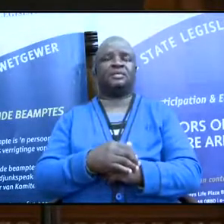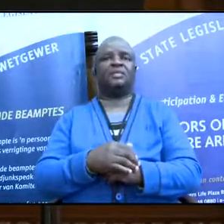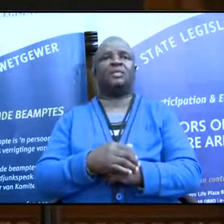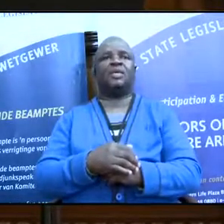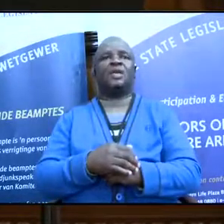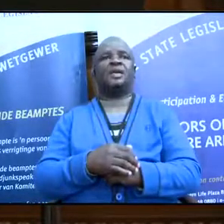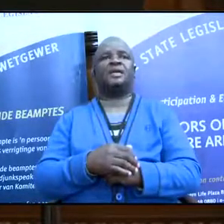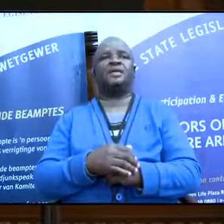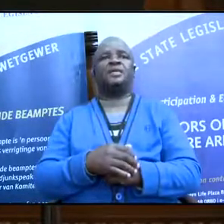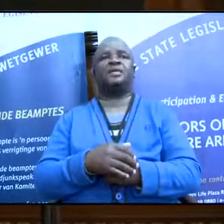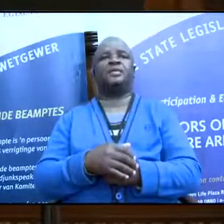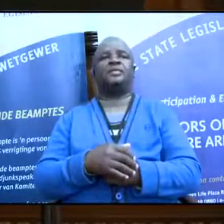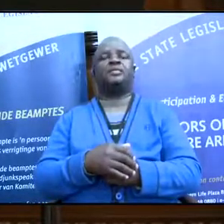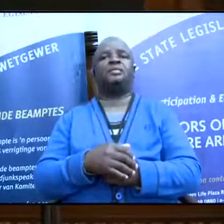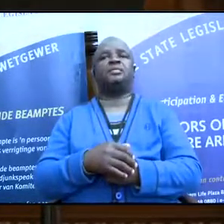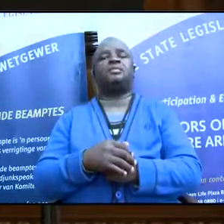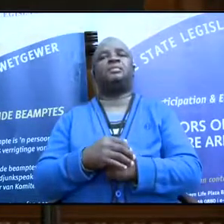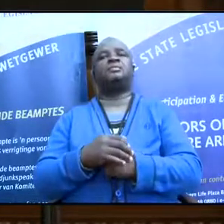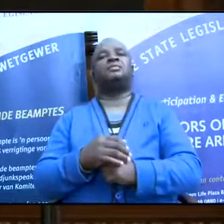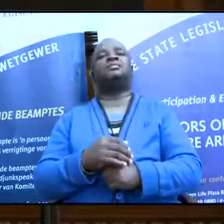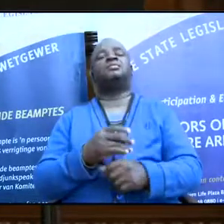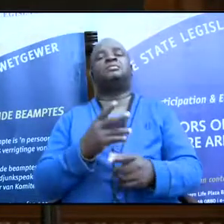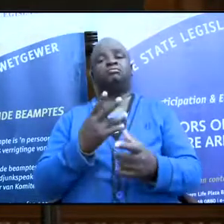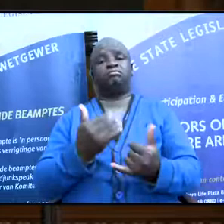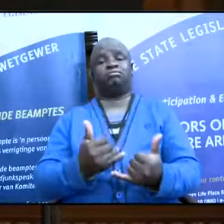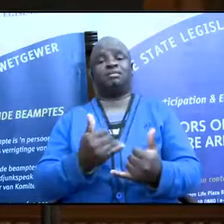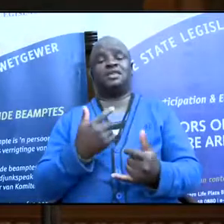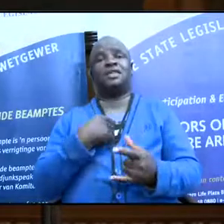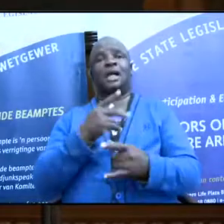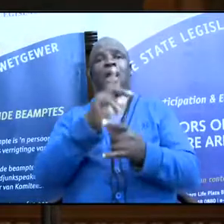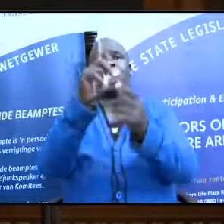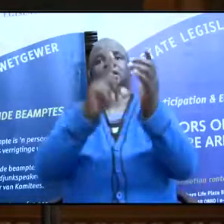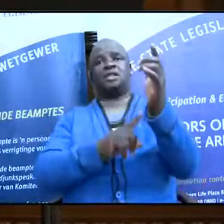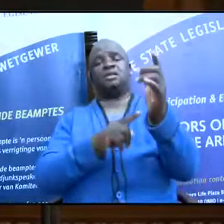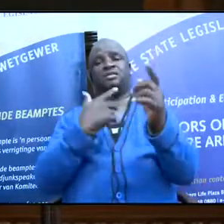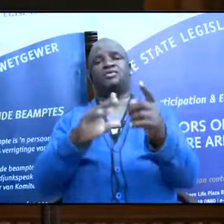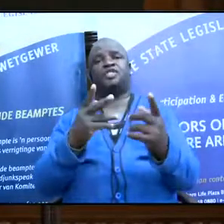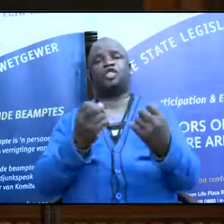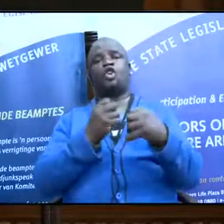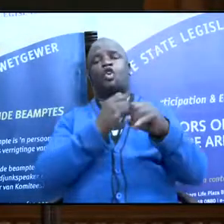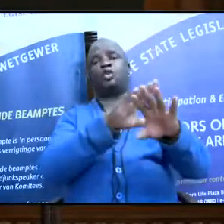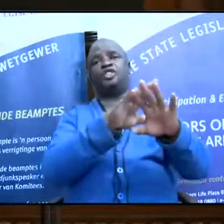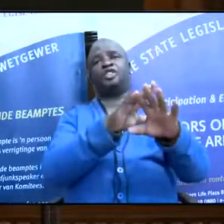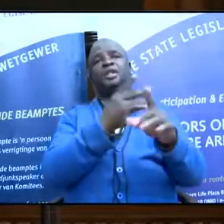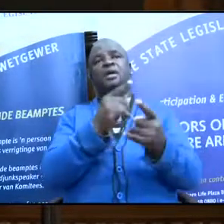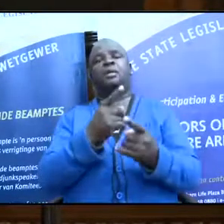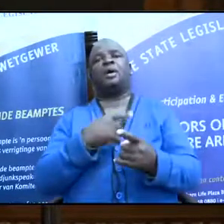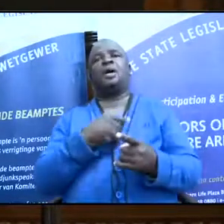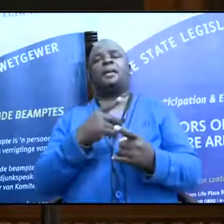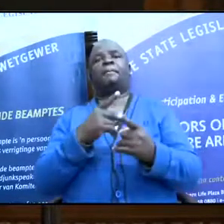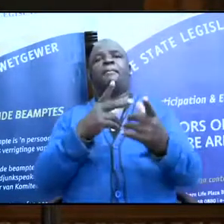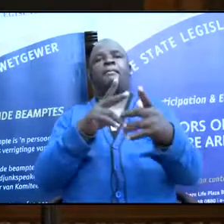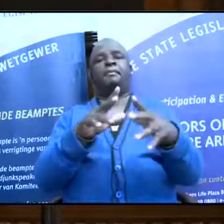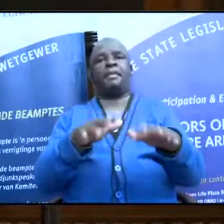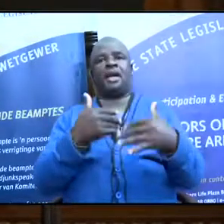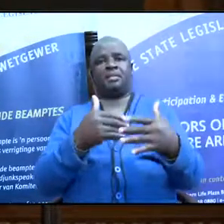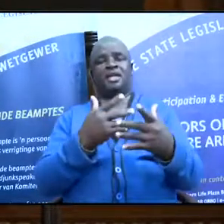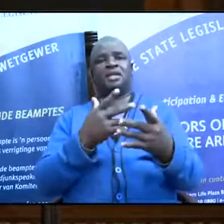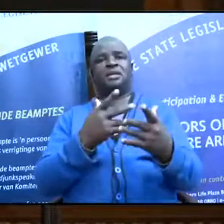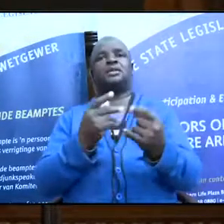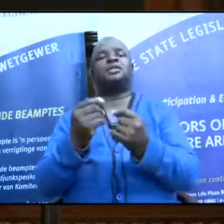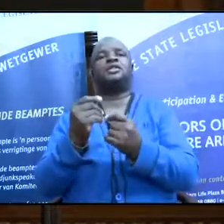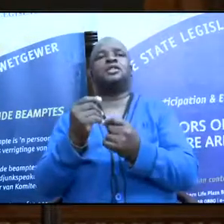we also launched we have also launched as the legislature the common parliamentary association